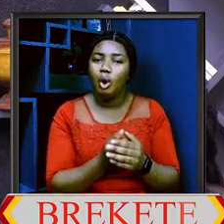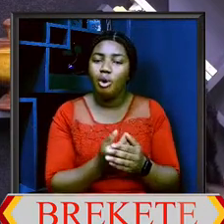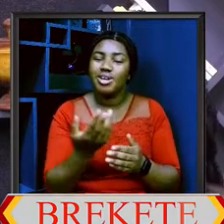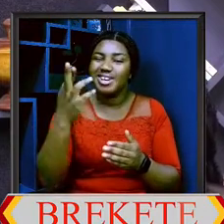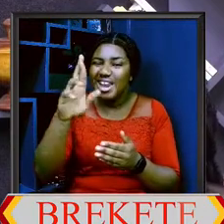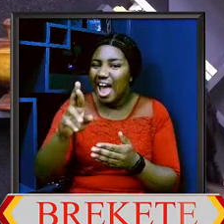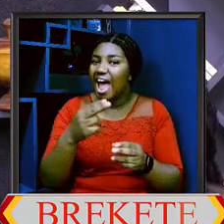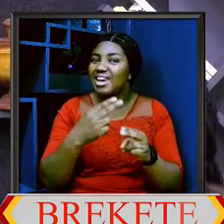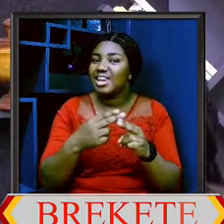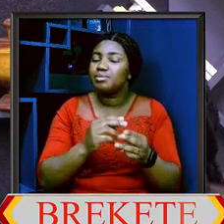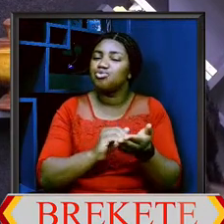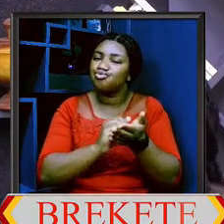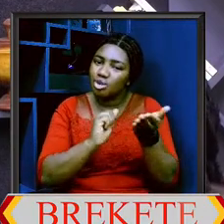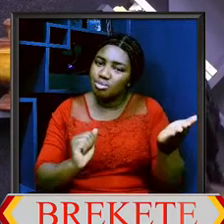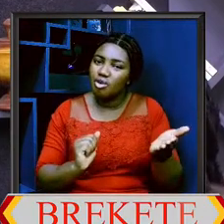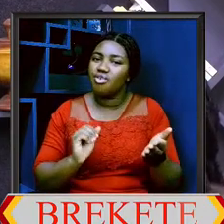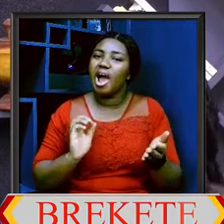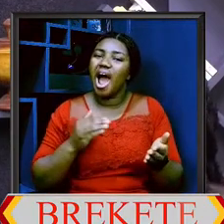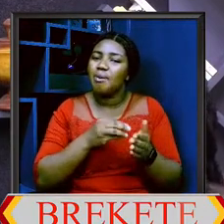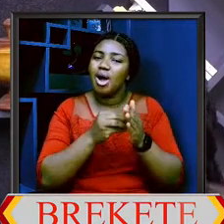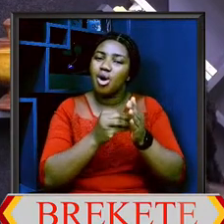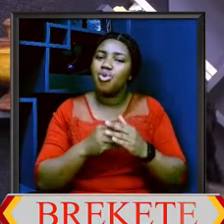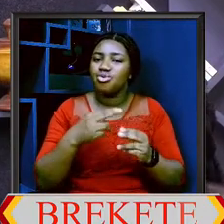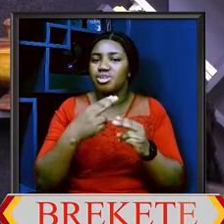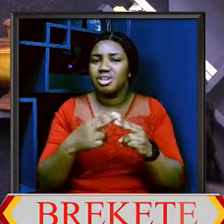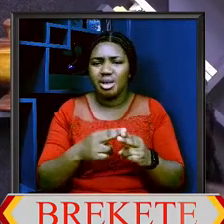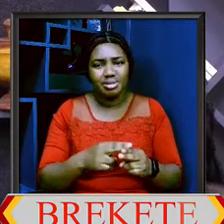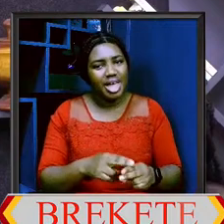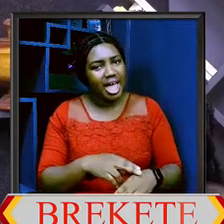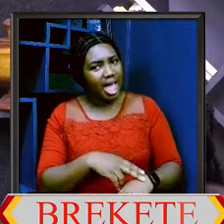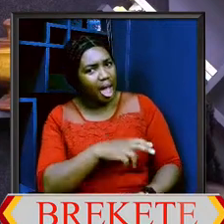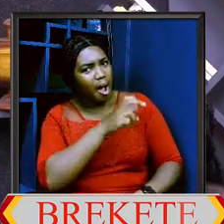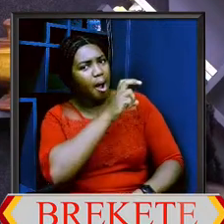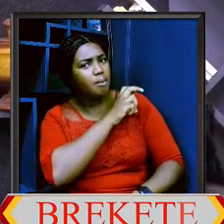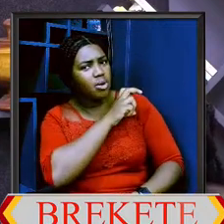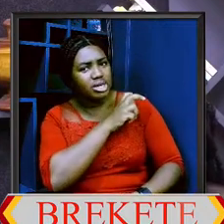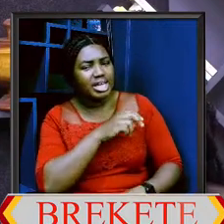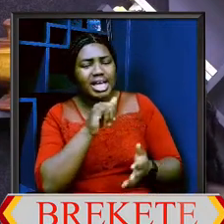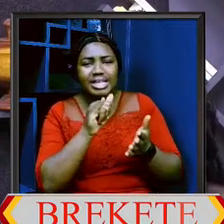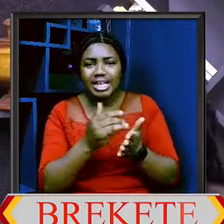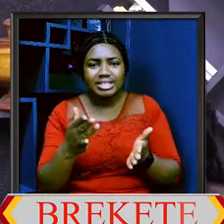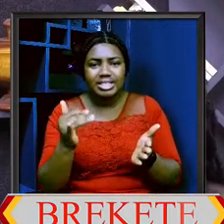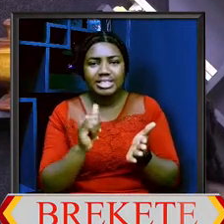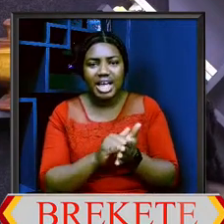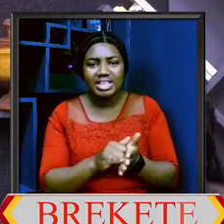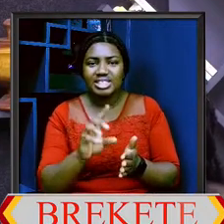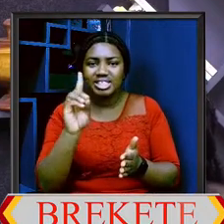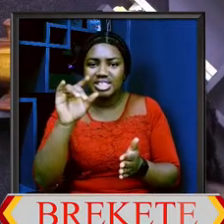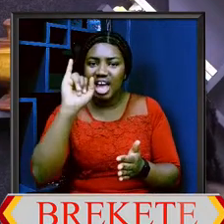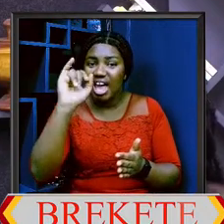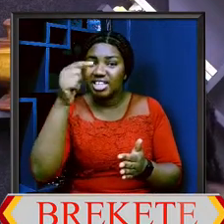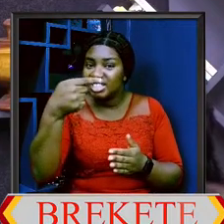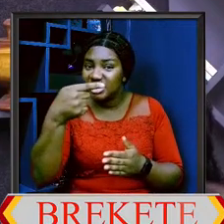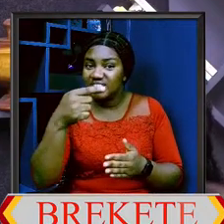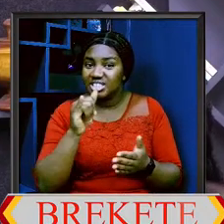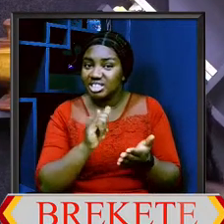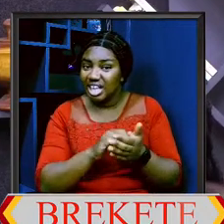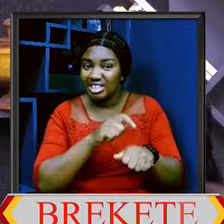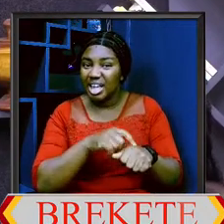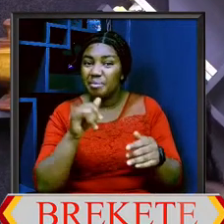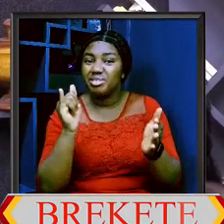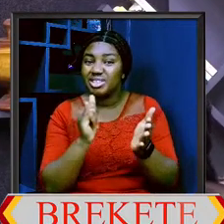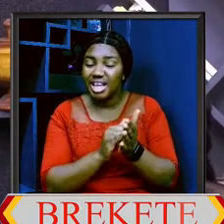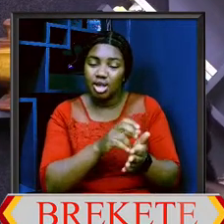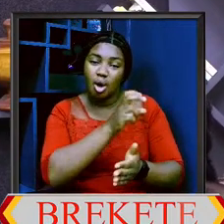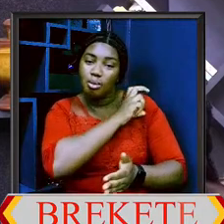our own names eh police all our own names that that D tell me that said police work now